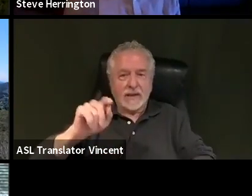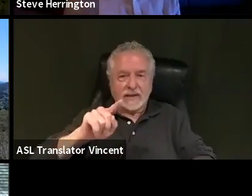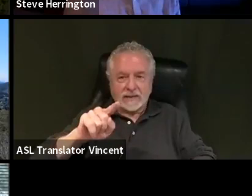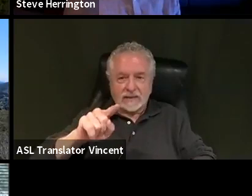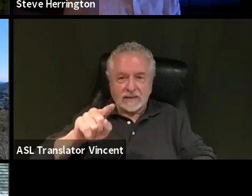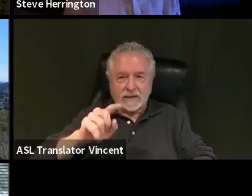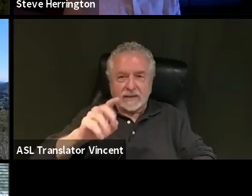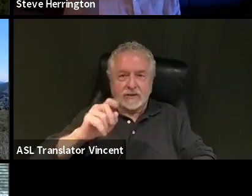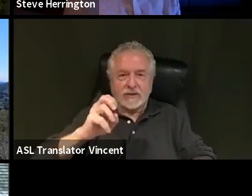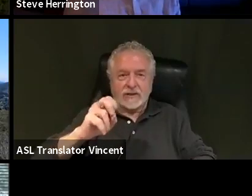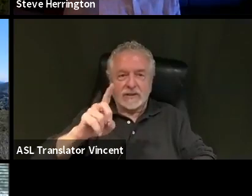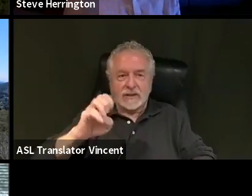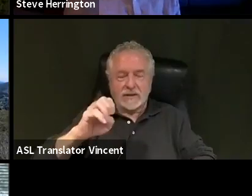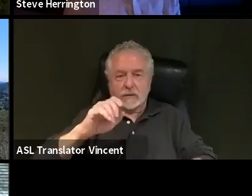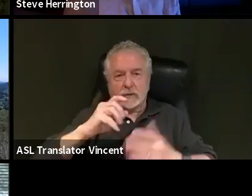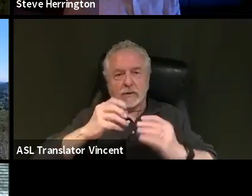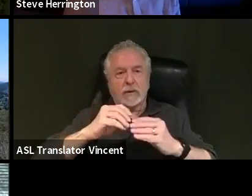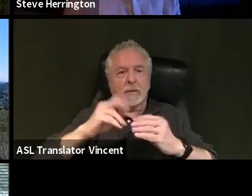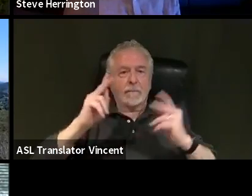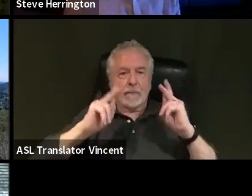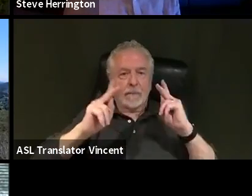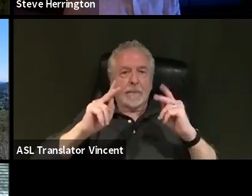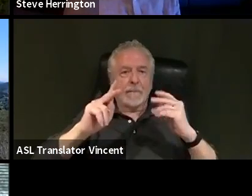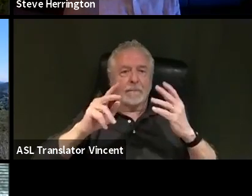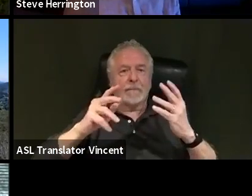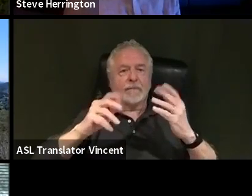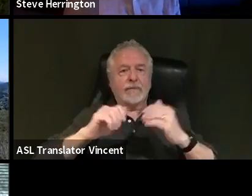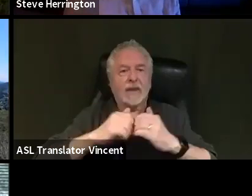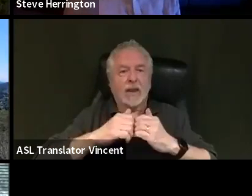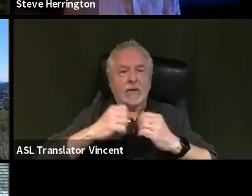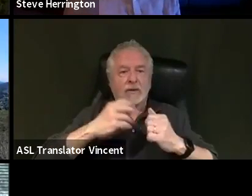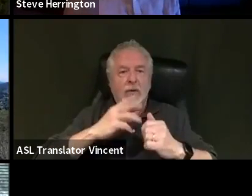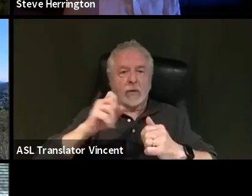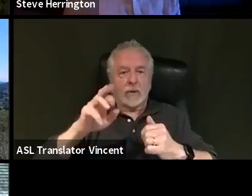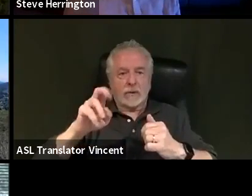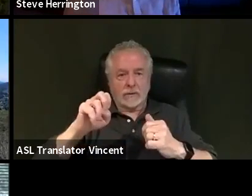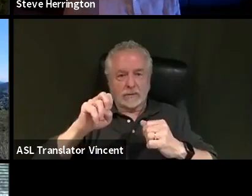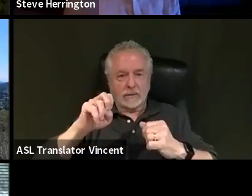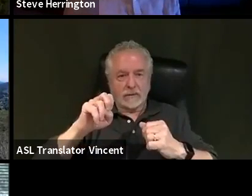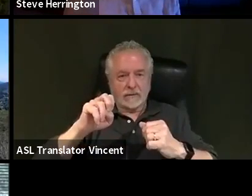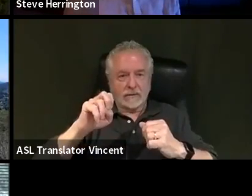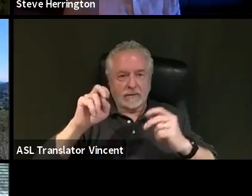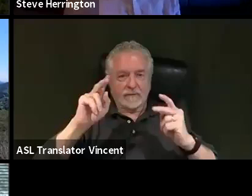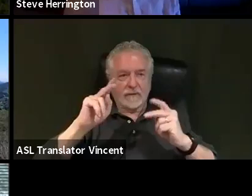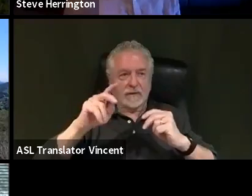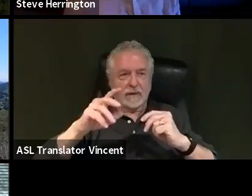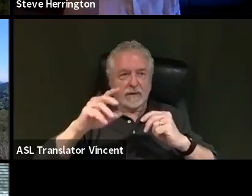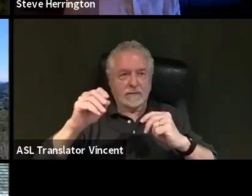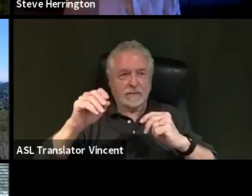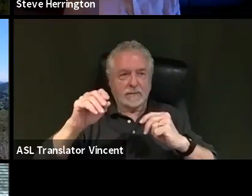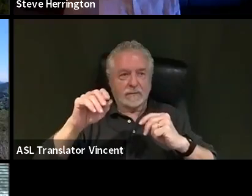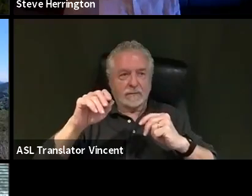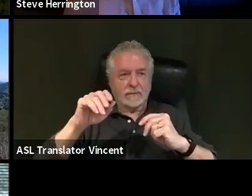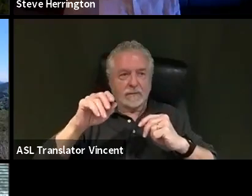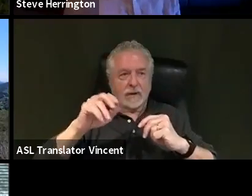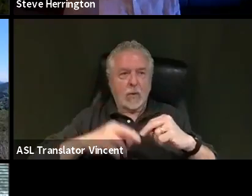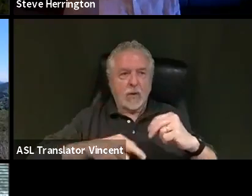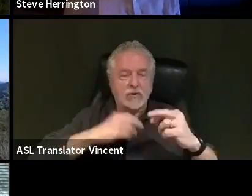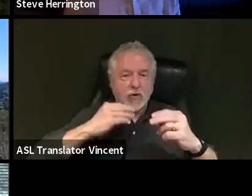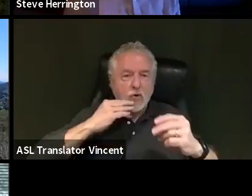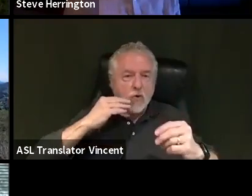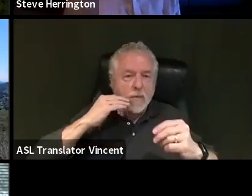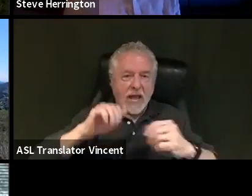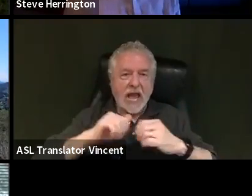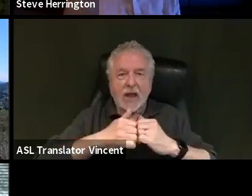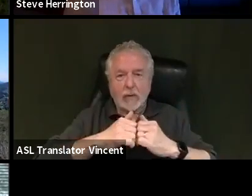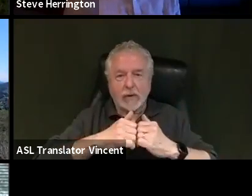these numbers about how scared we were for the folks in the residential homes and